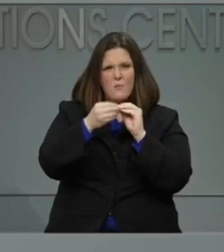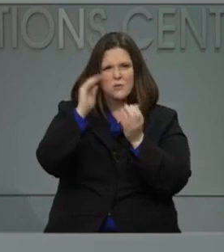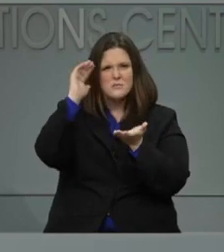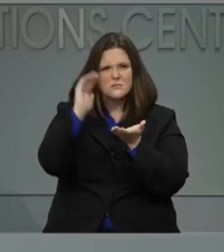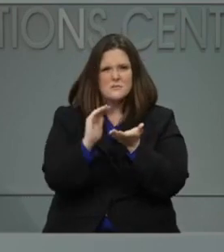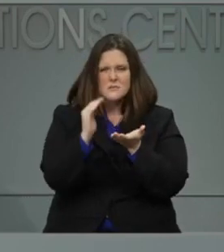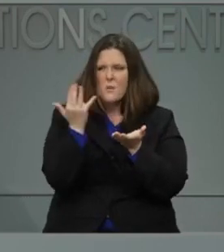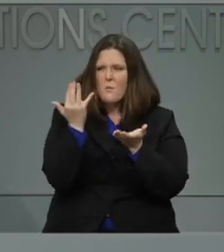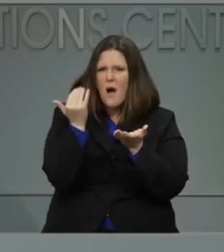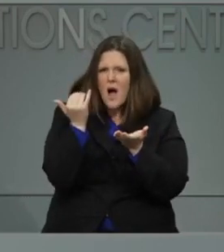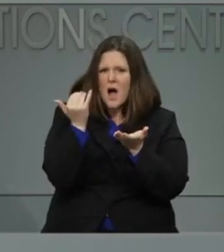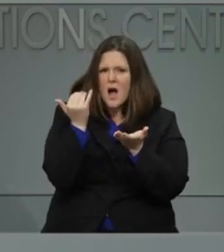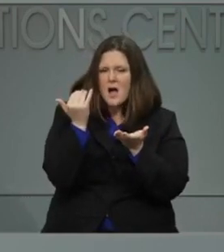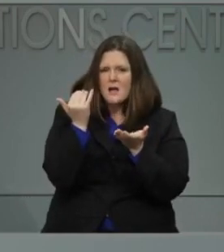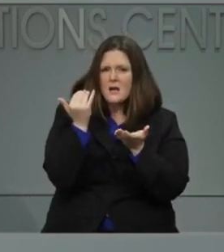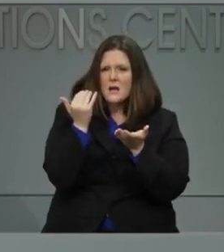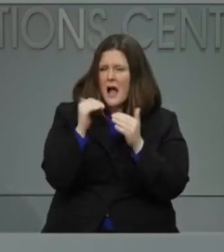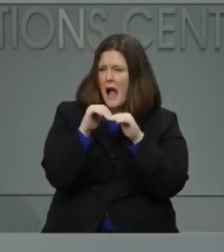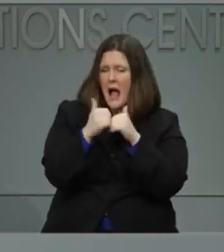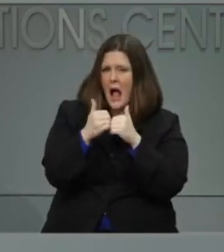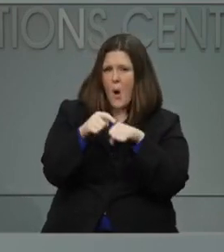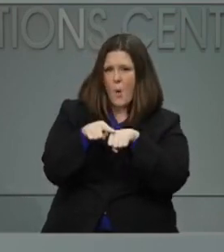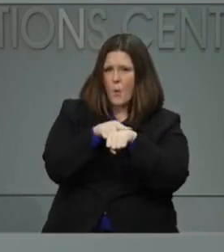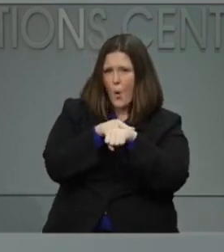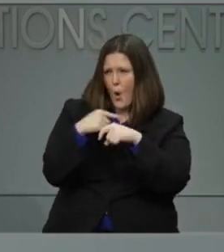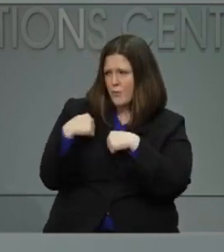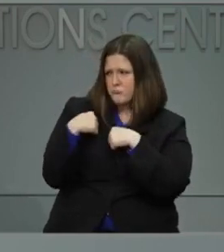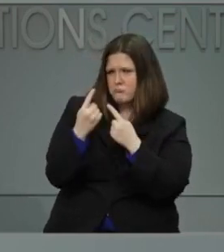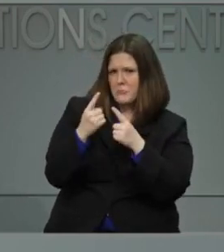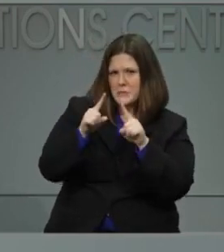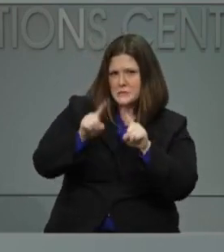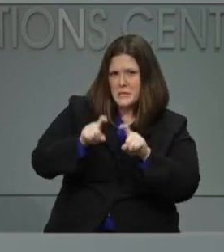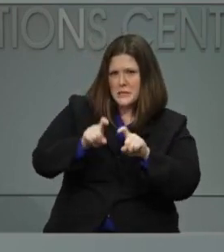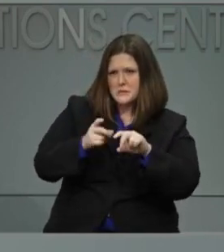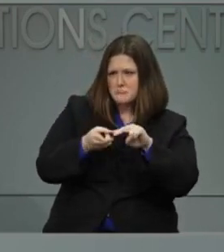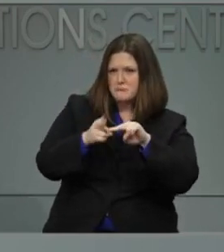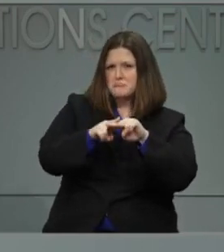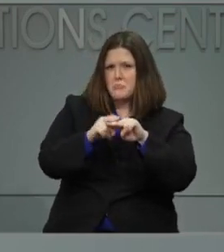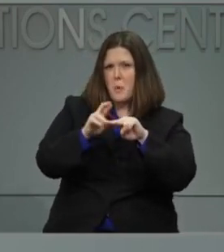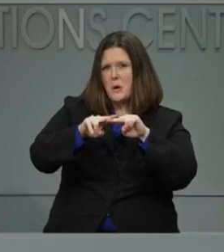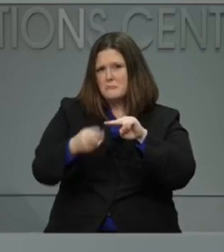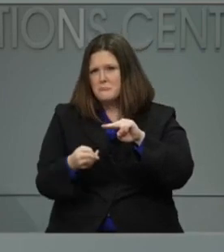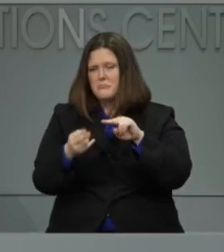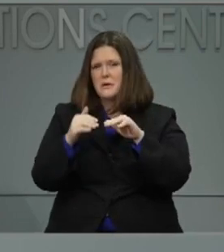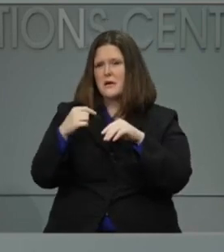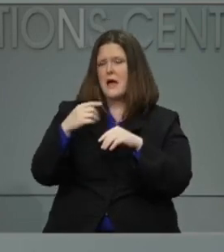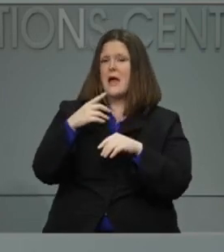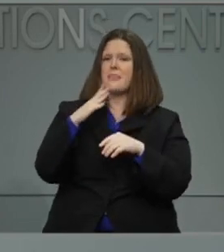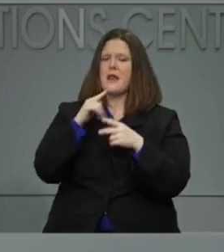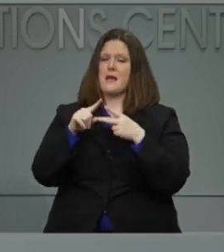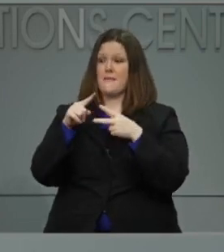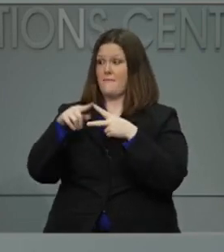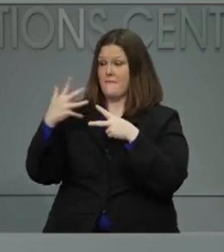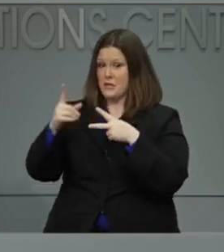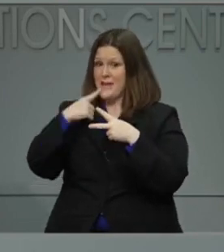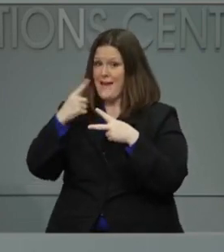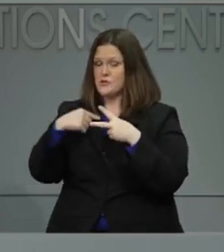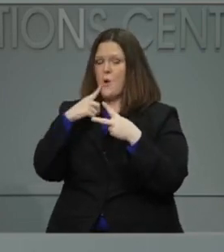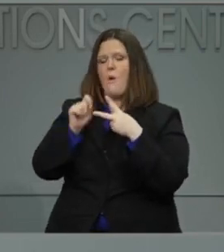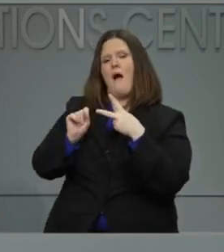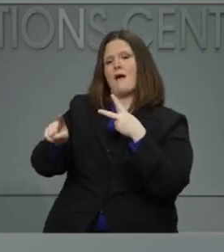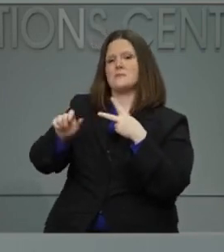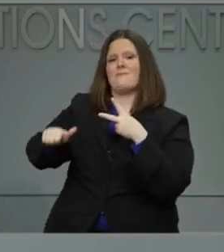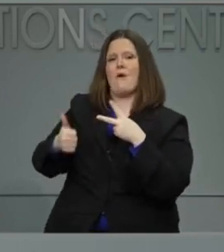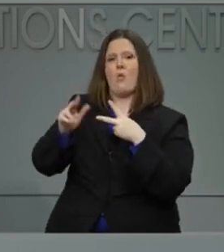is that, and how long has it been since we've seen tests conducted this low? And then I'll ask my follow-up right after that for you.